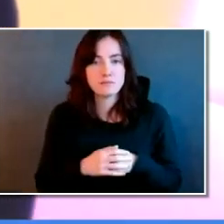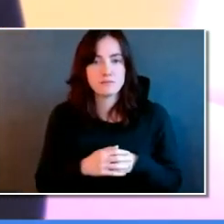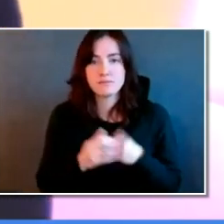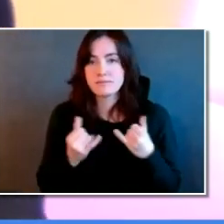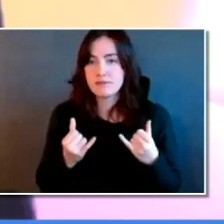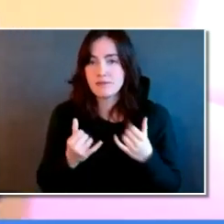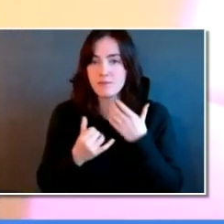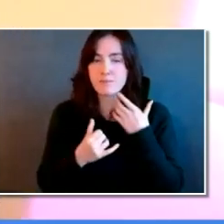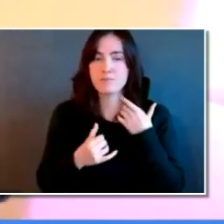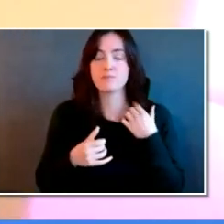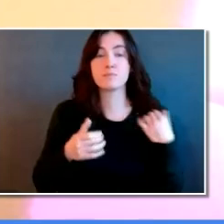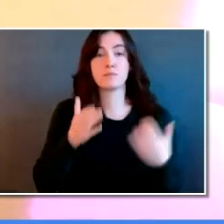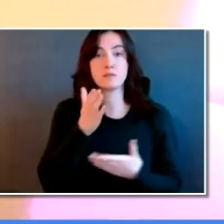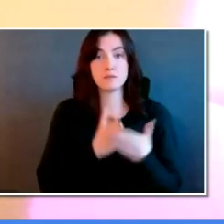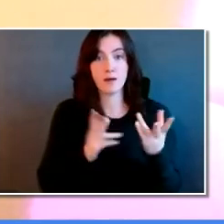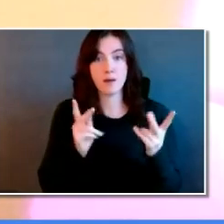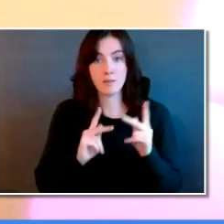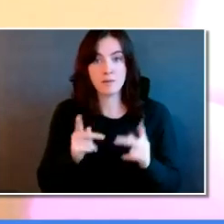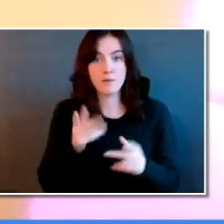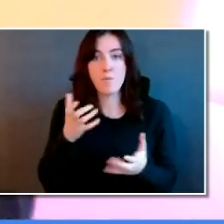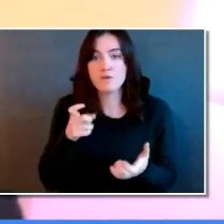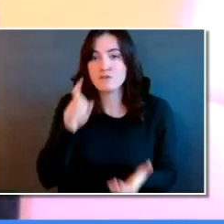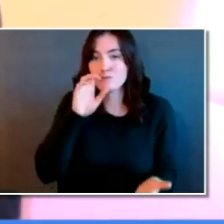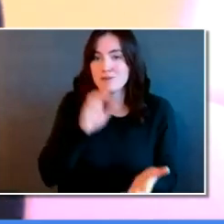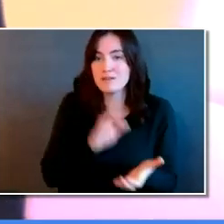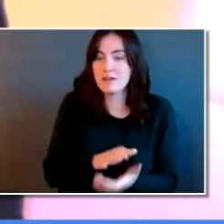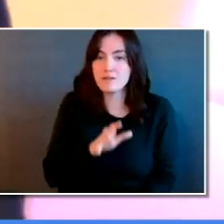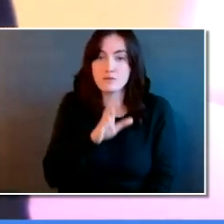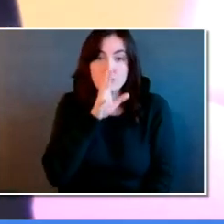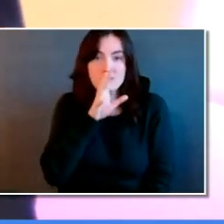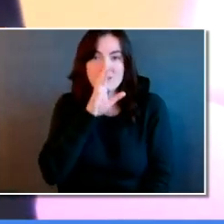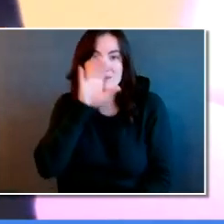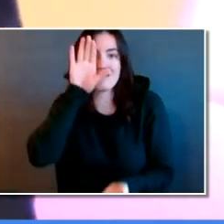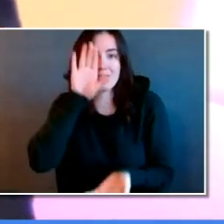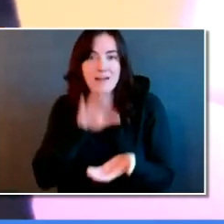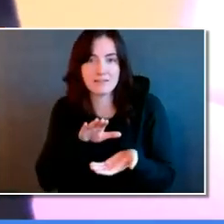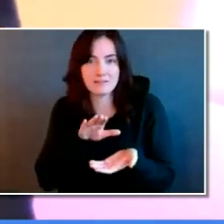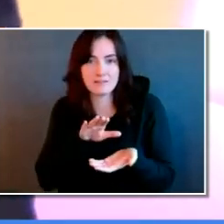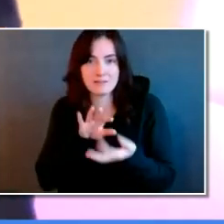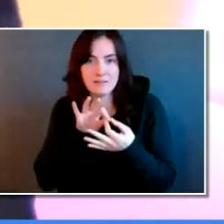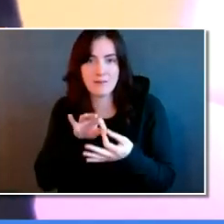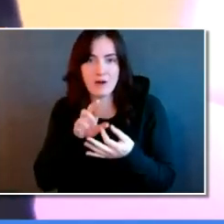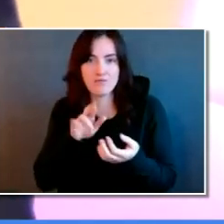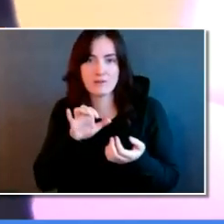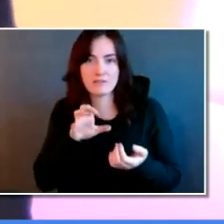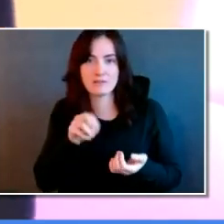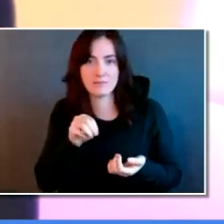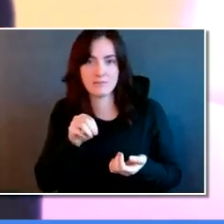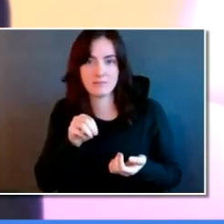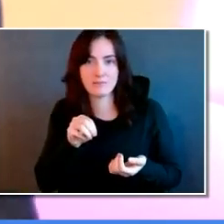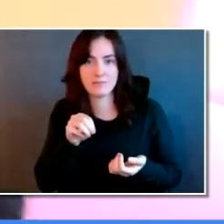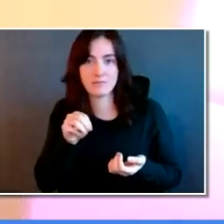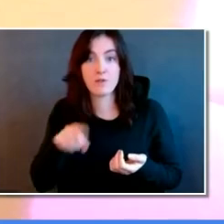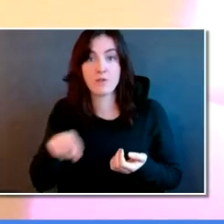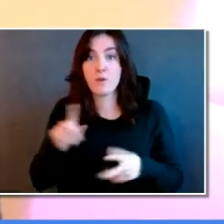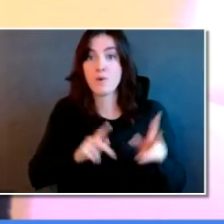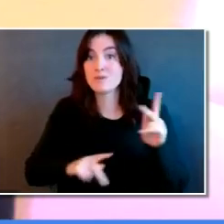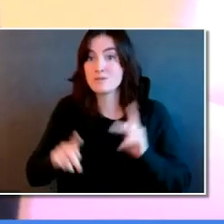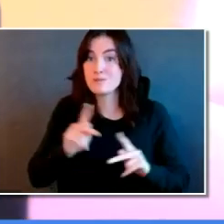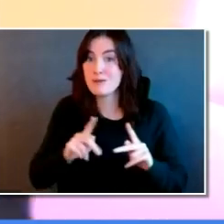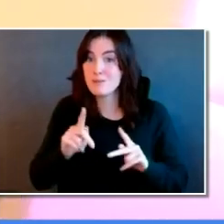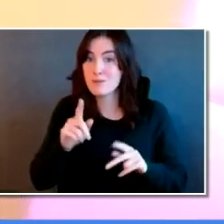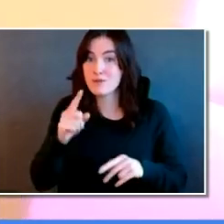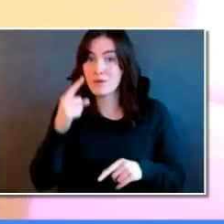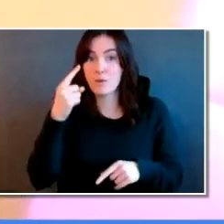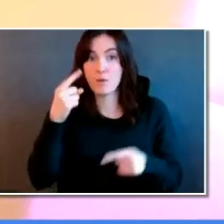Some would have you believe that the answer is to talk less about racism. These are the people who in the wake of the election